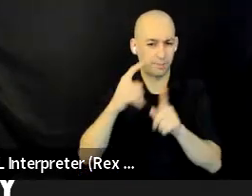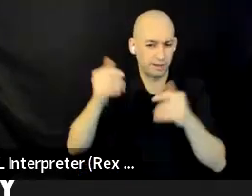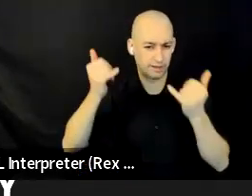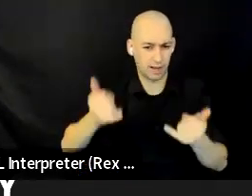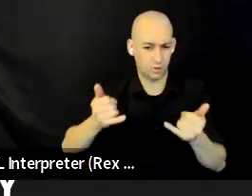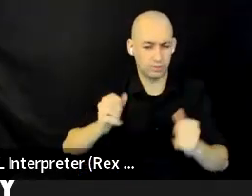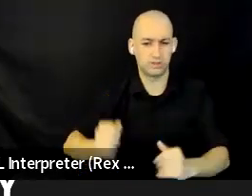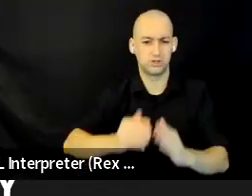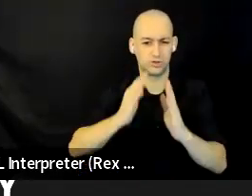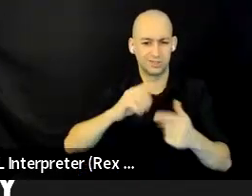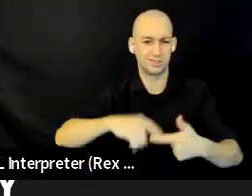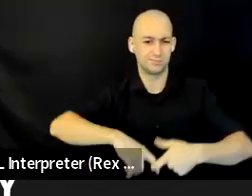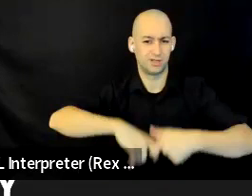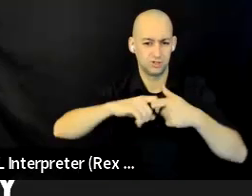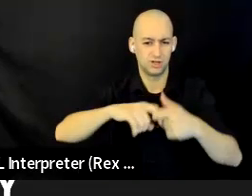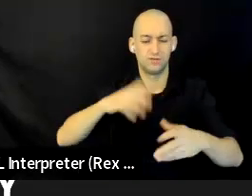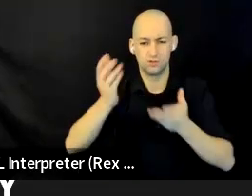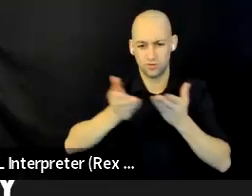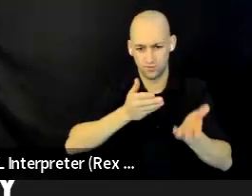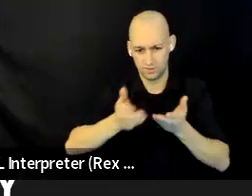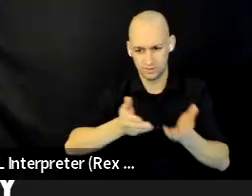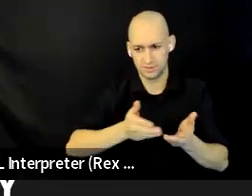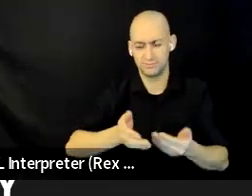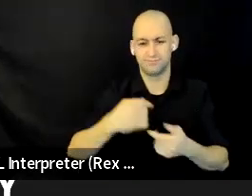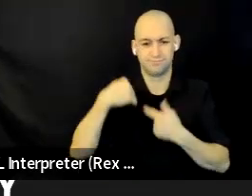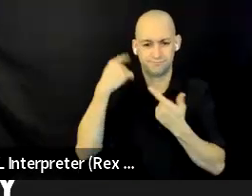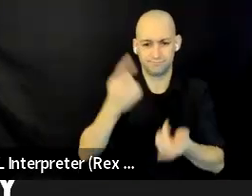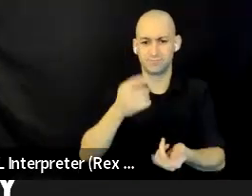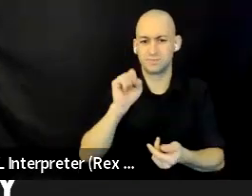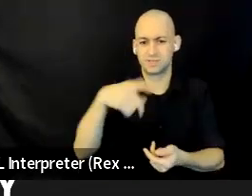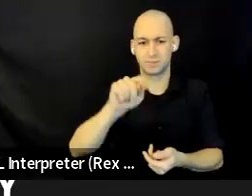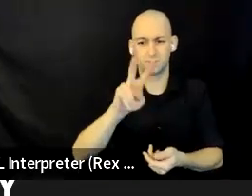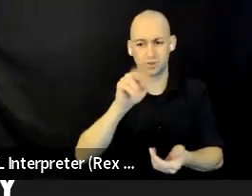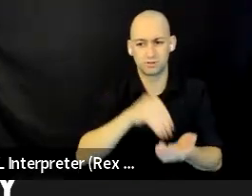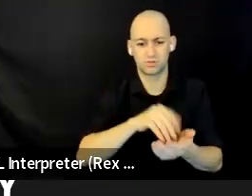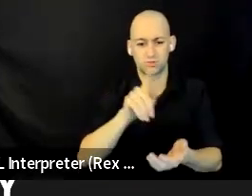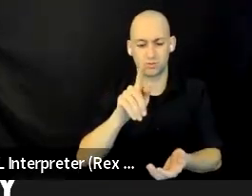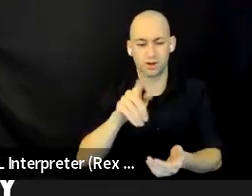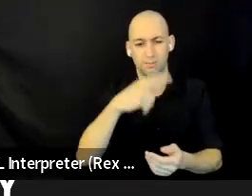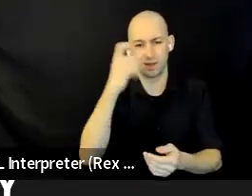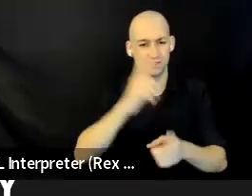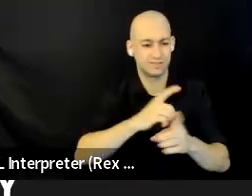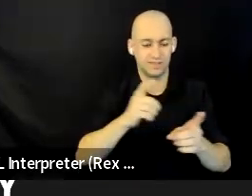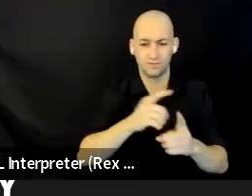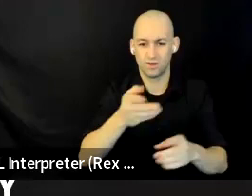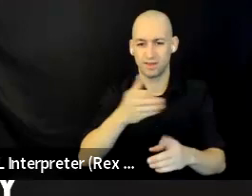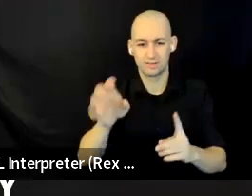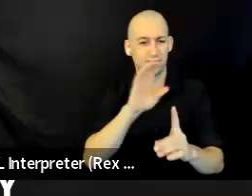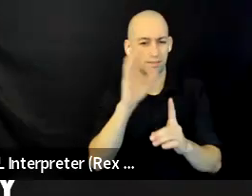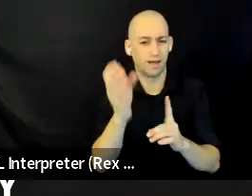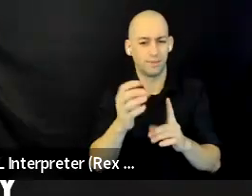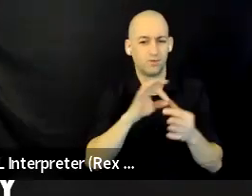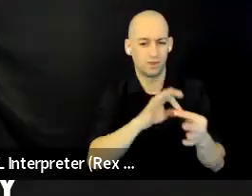suspension of service that has repeatedly occurred since September 2021 due to various climate-related events. Next slide, please.